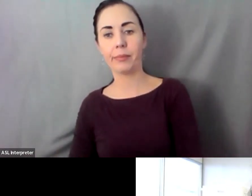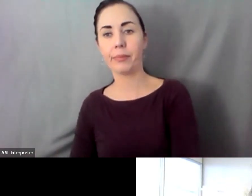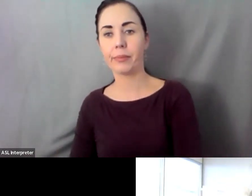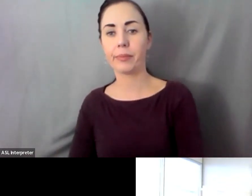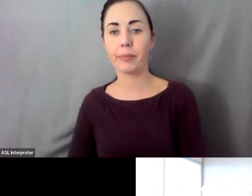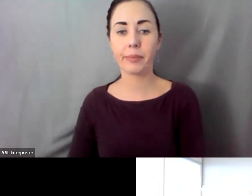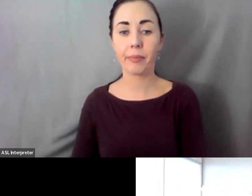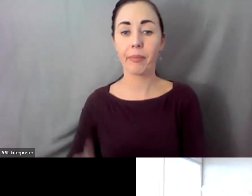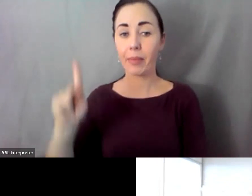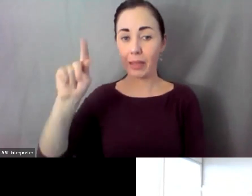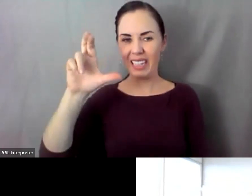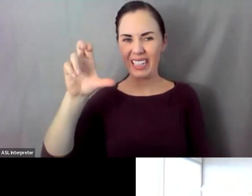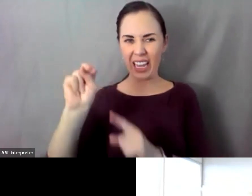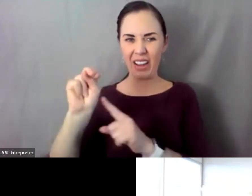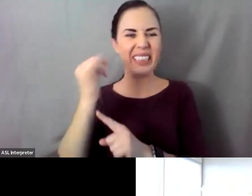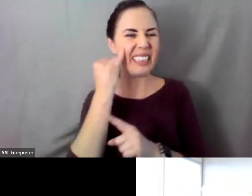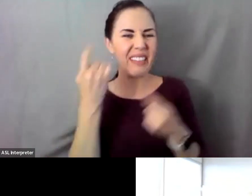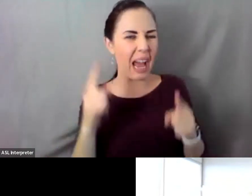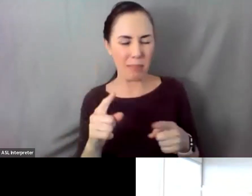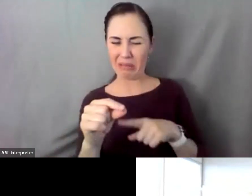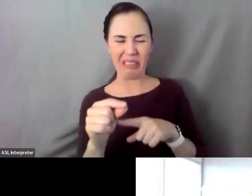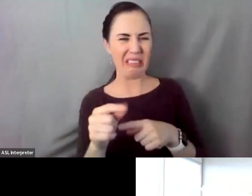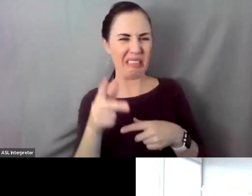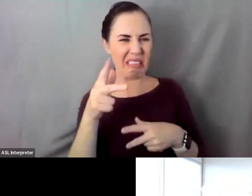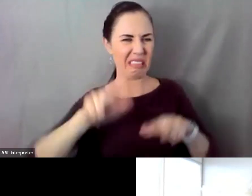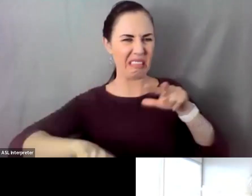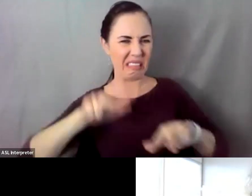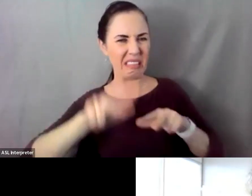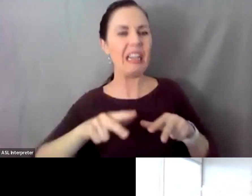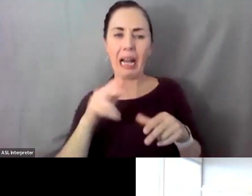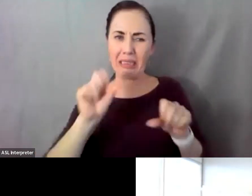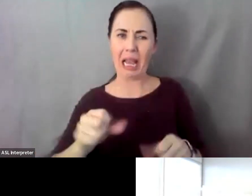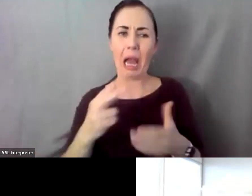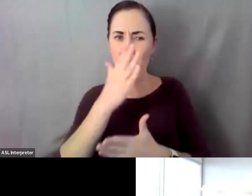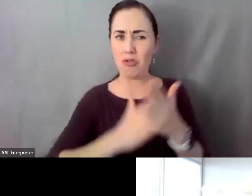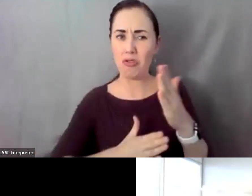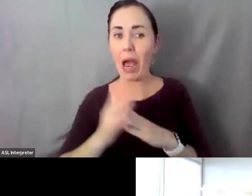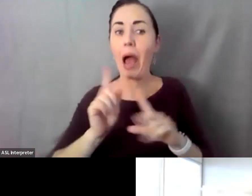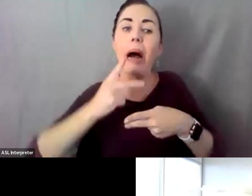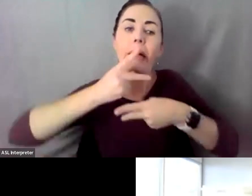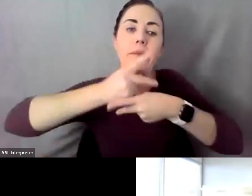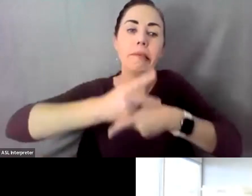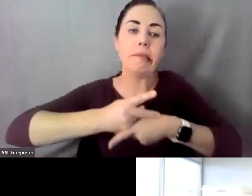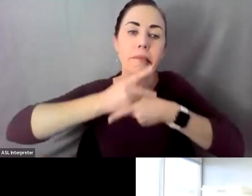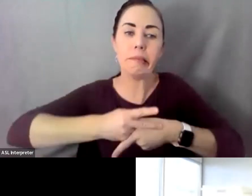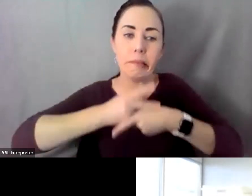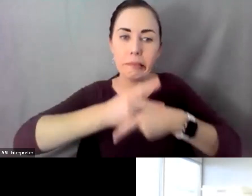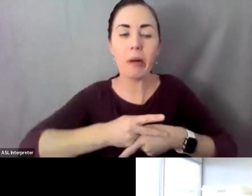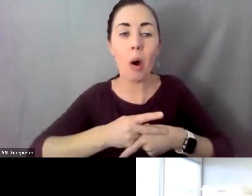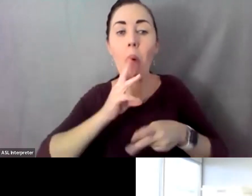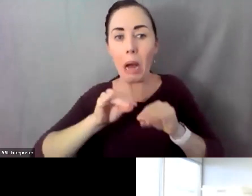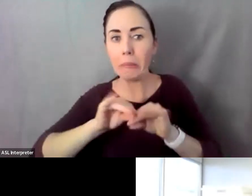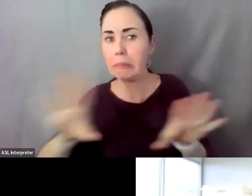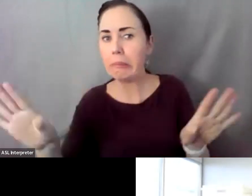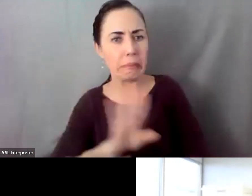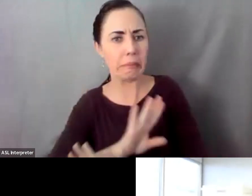If the tweezers are too hard to use, you can just use your fingers too. That's okay. But be careful not to spill the water. And when you're